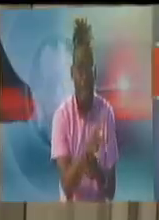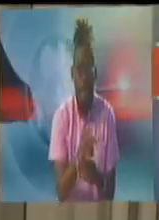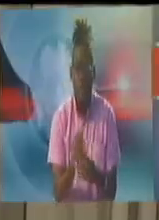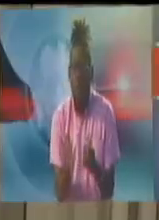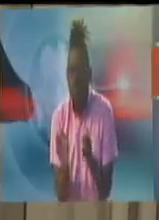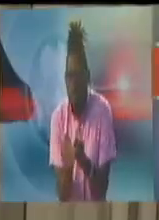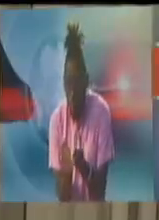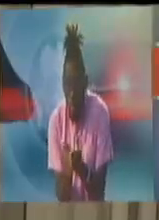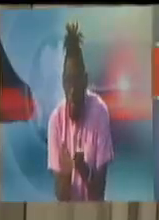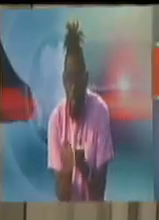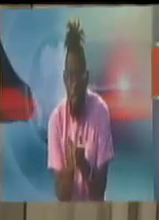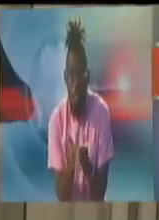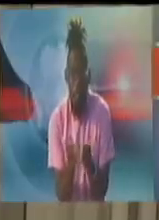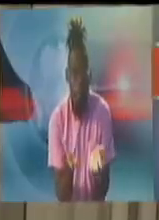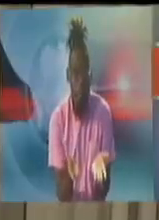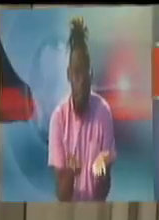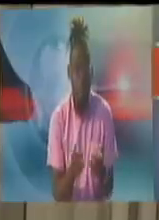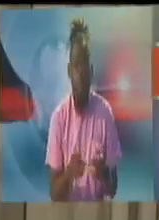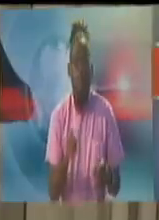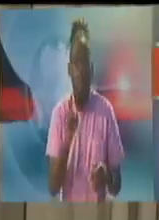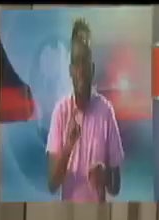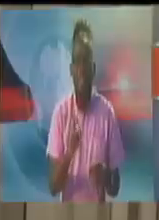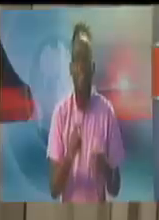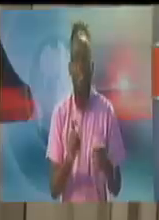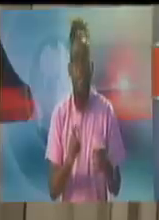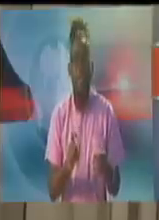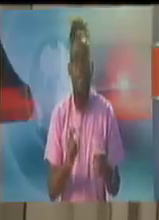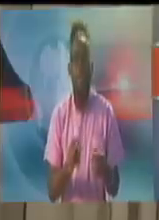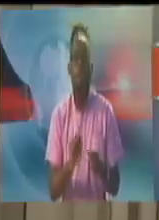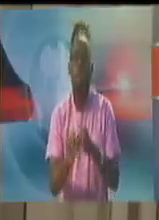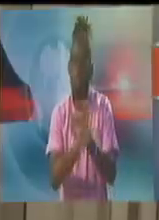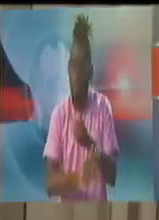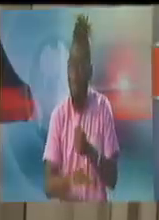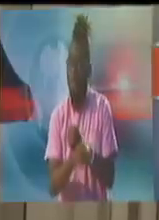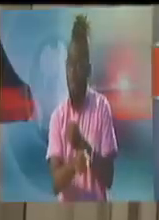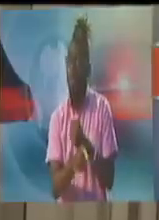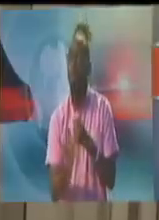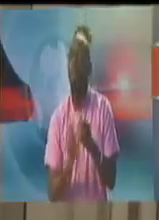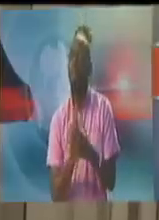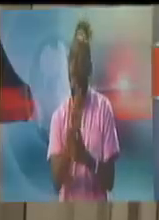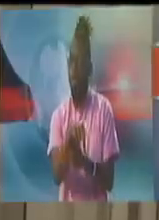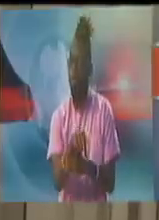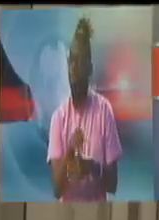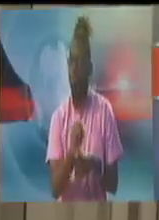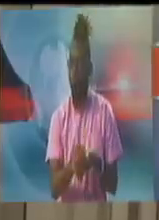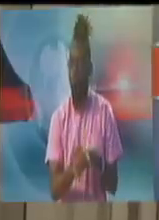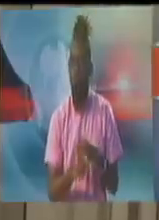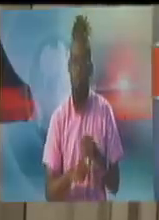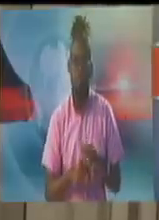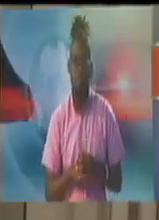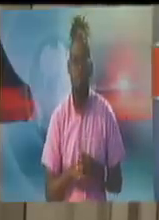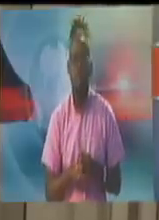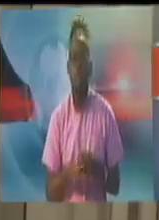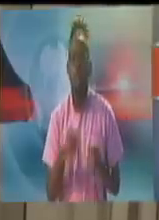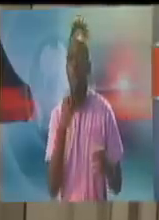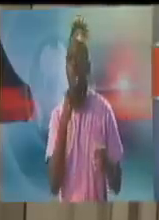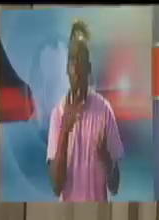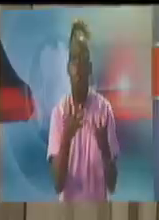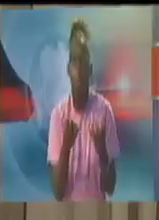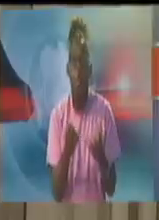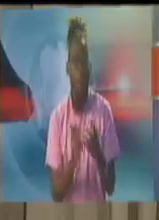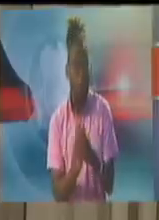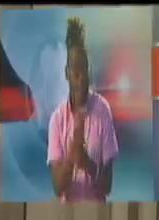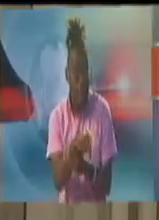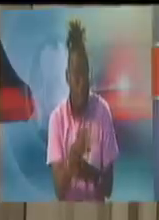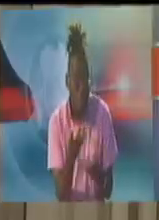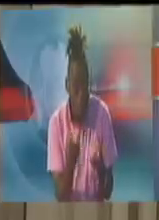you are covered under the regulations. There are specific regulations here that cover you, where agricultural inputs, etc. But the point